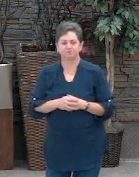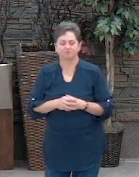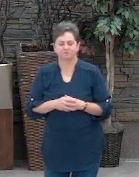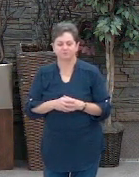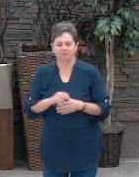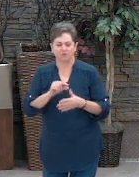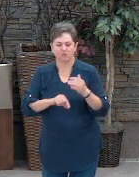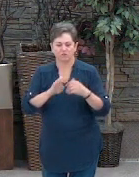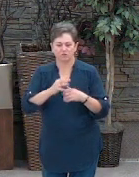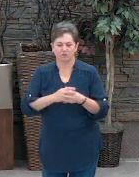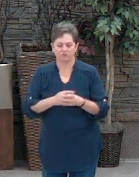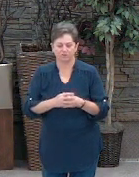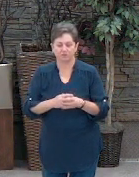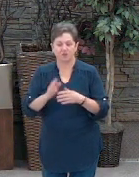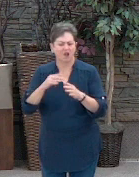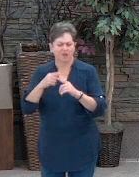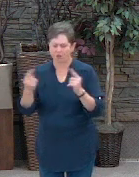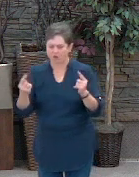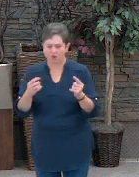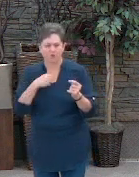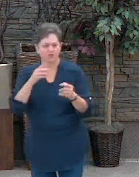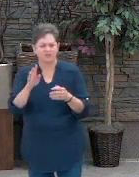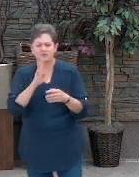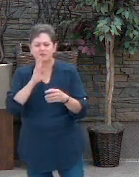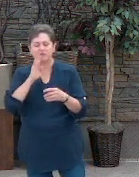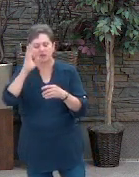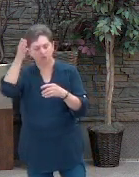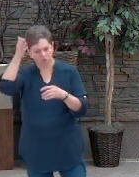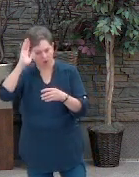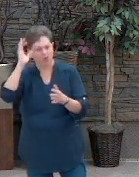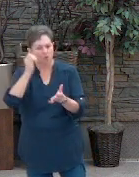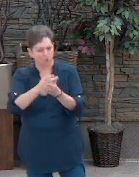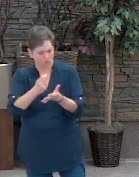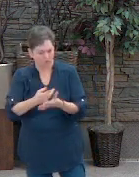or verse 4. On the contrary, we speak as men approved by God